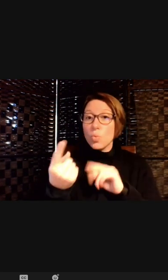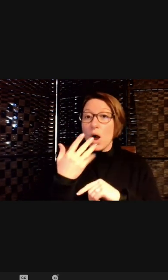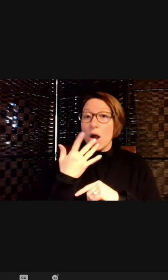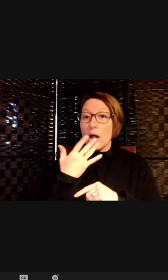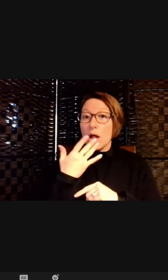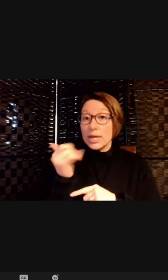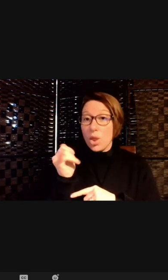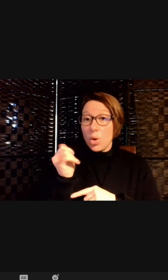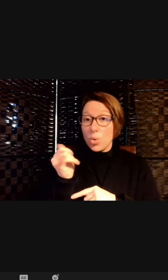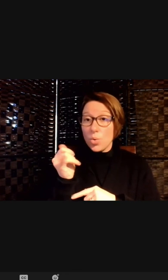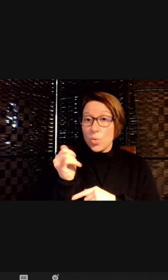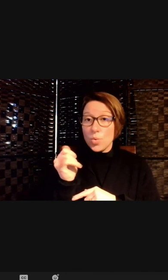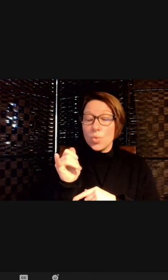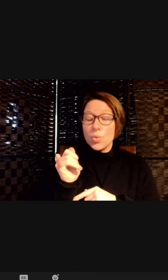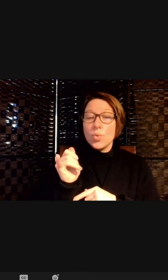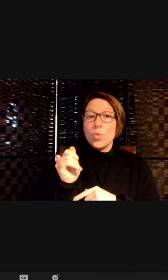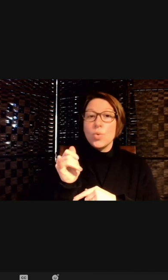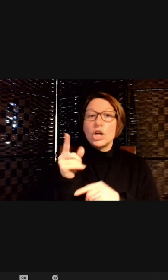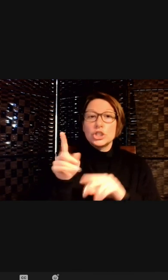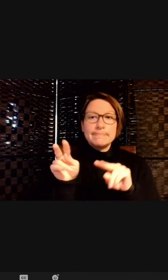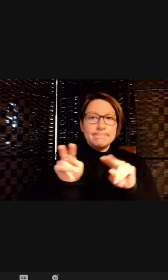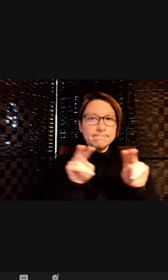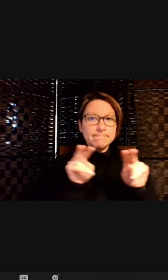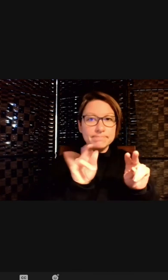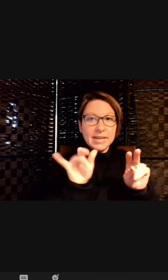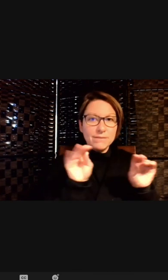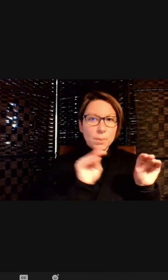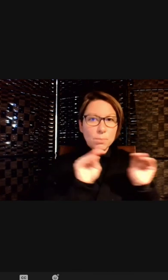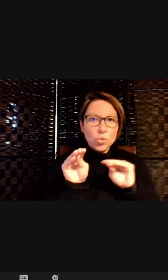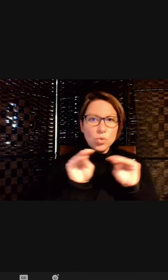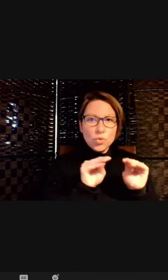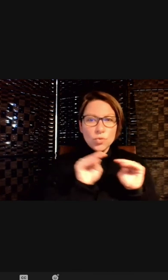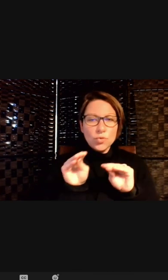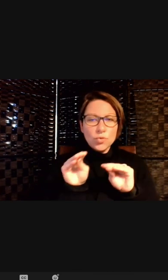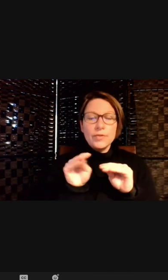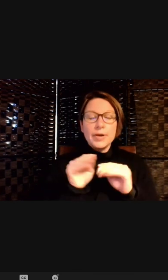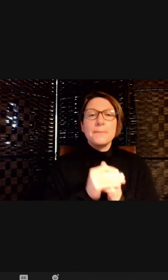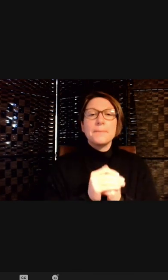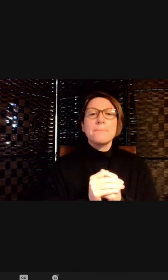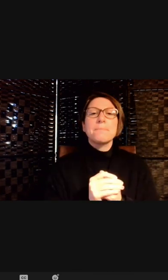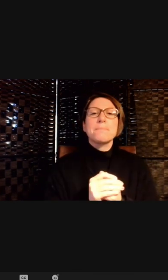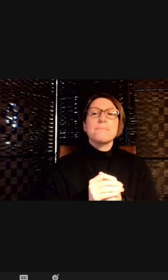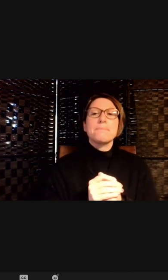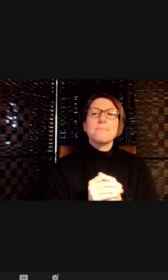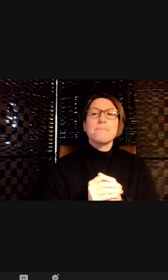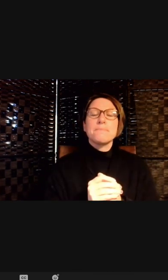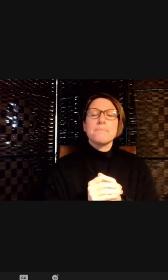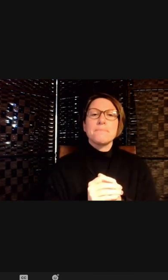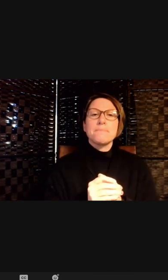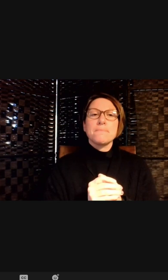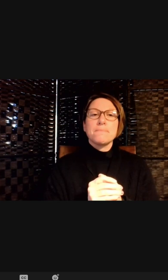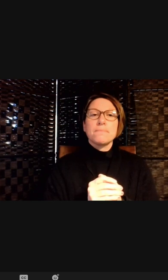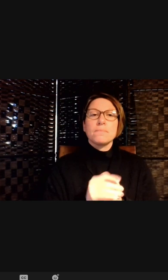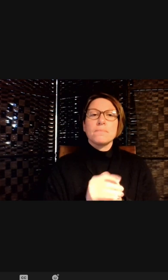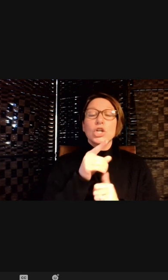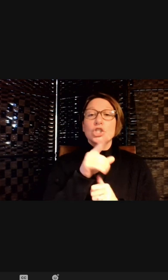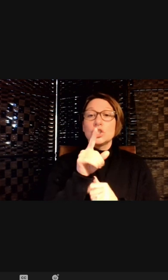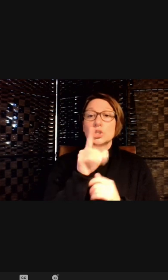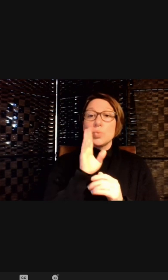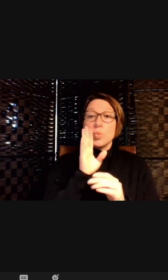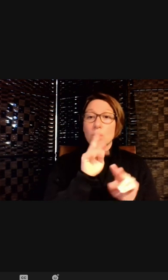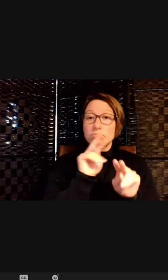yellow, and she attends to objects that are moving or have movement-like properties. She only can attend